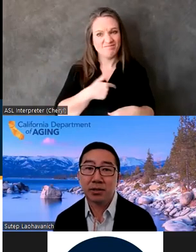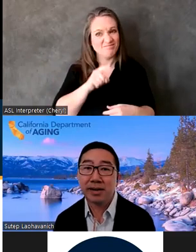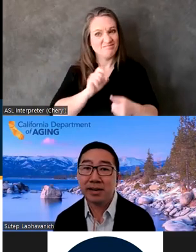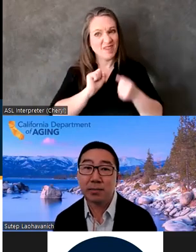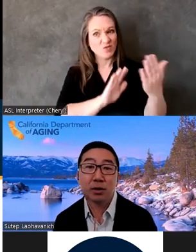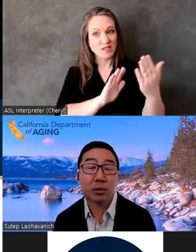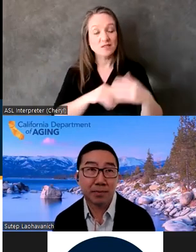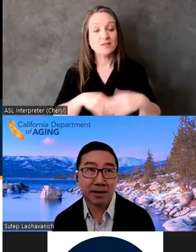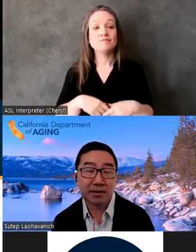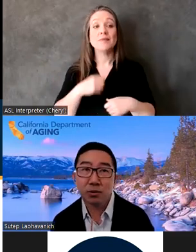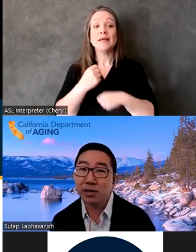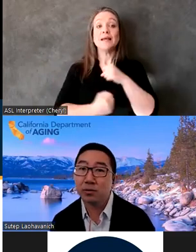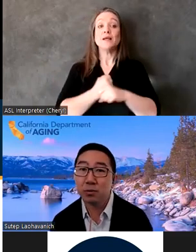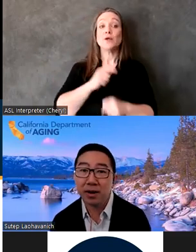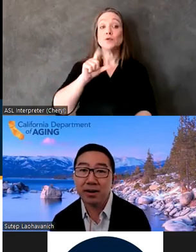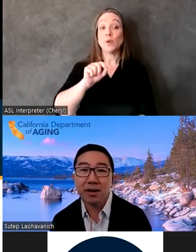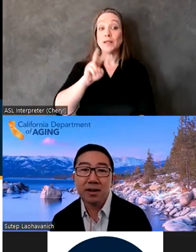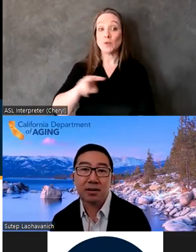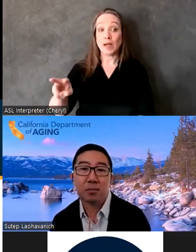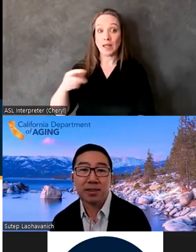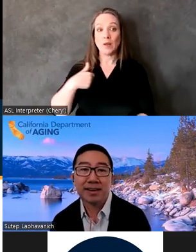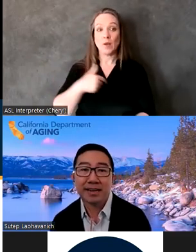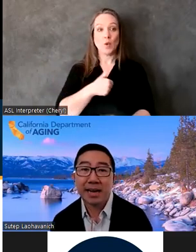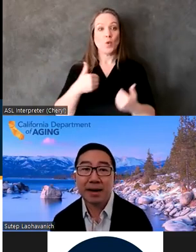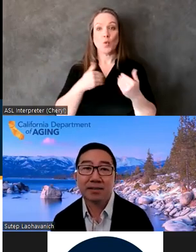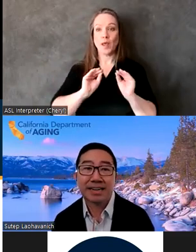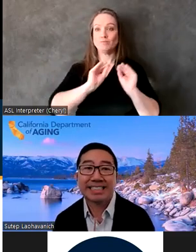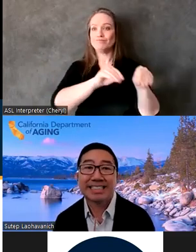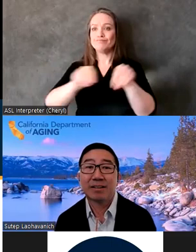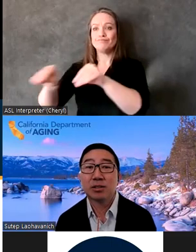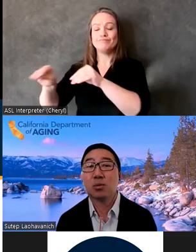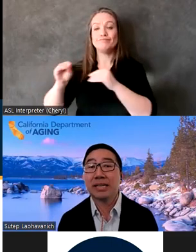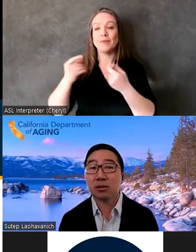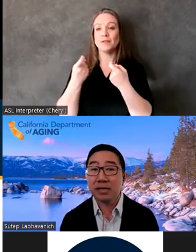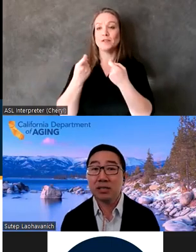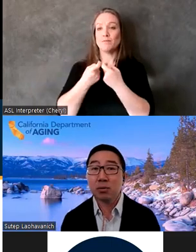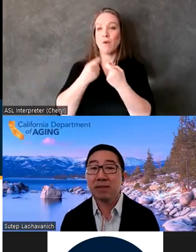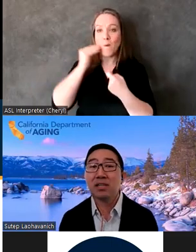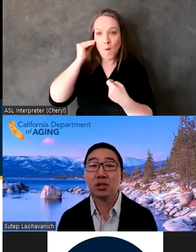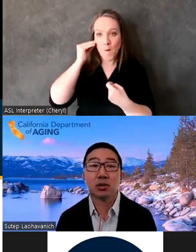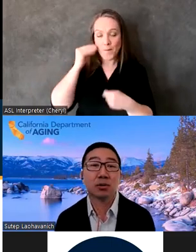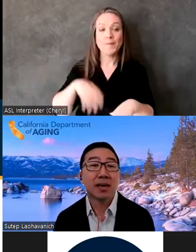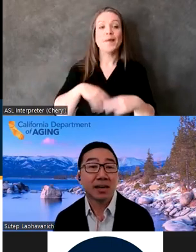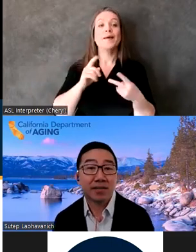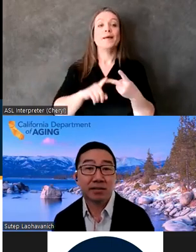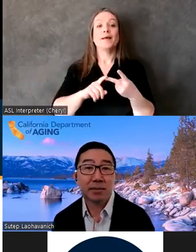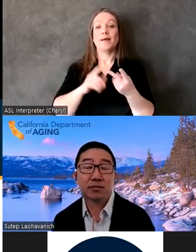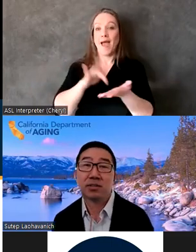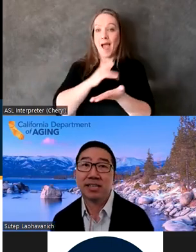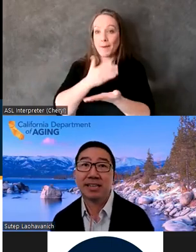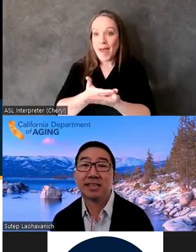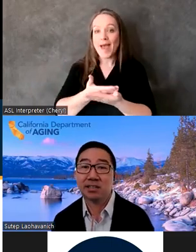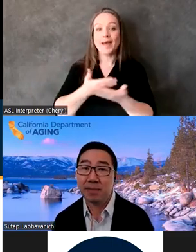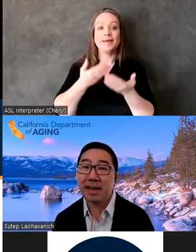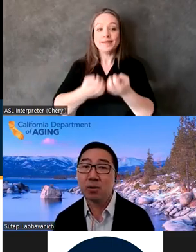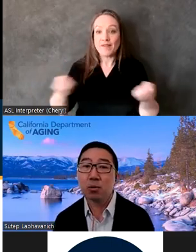with donated smart home speakers, 2021 with connected iPad devices, and now in 2022, we have additional investments for